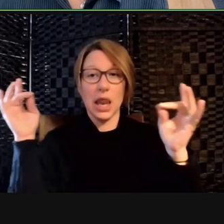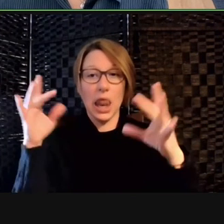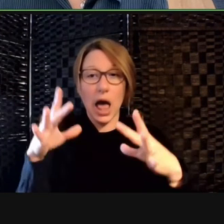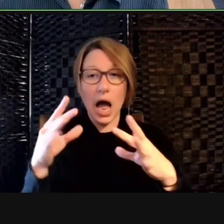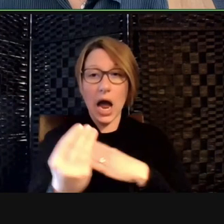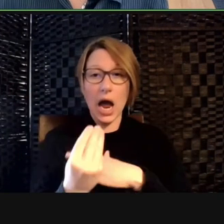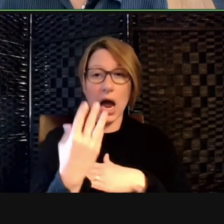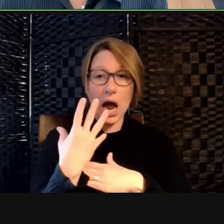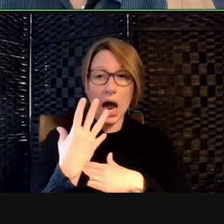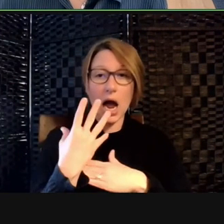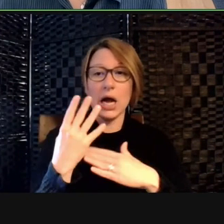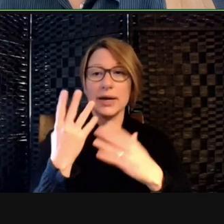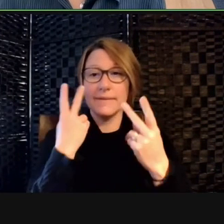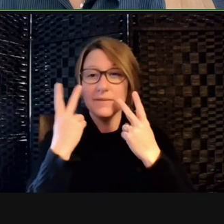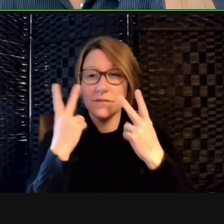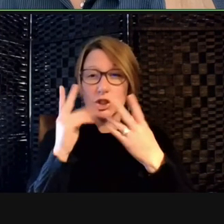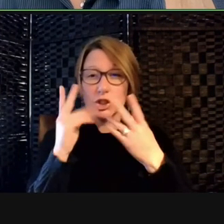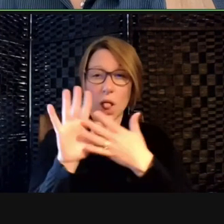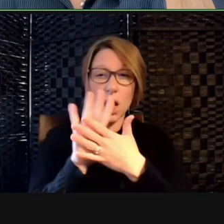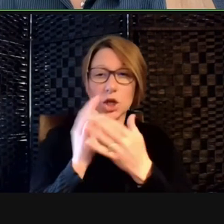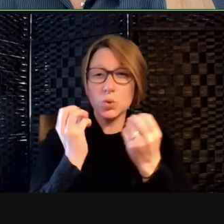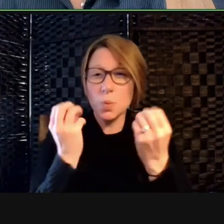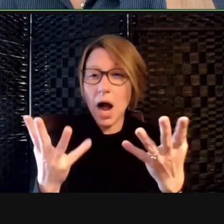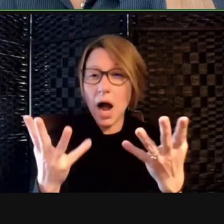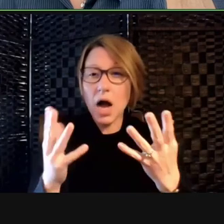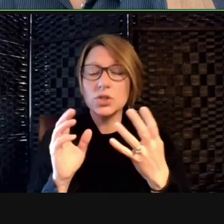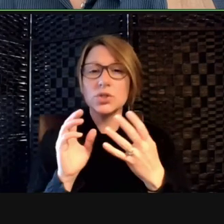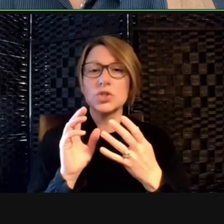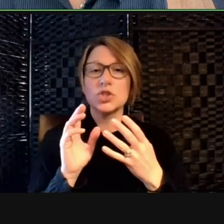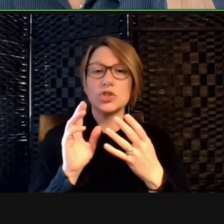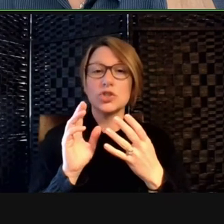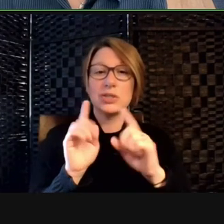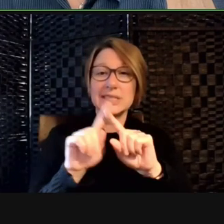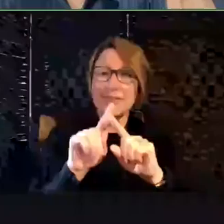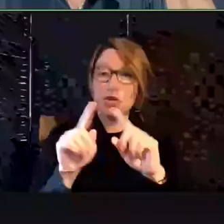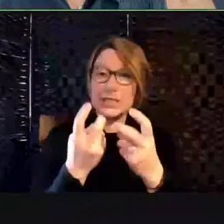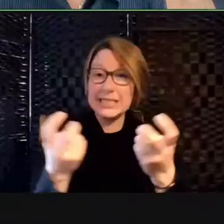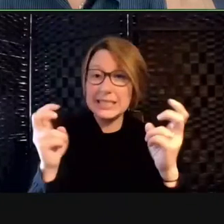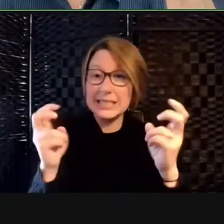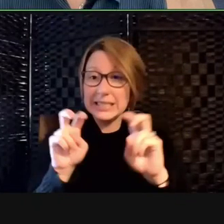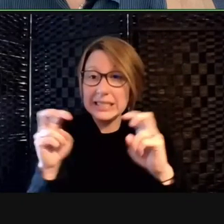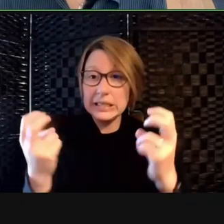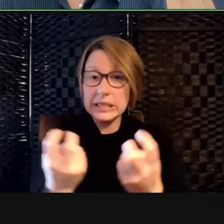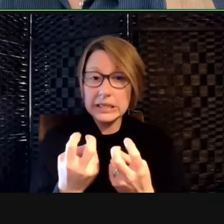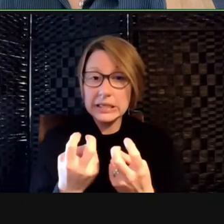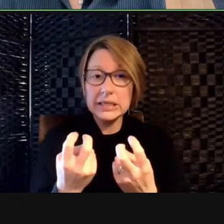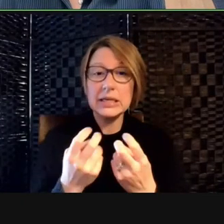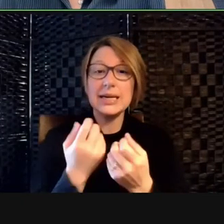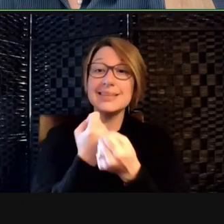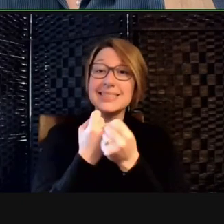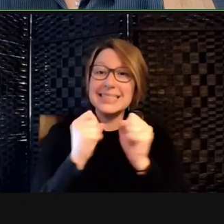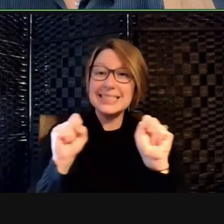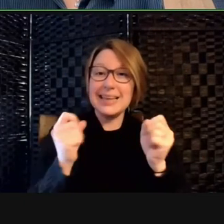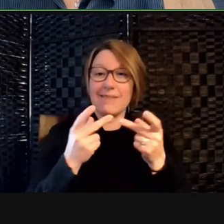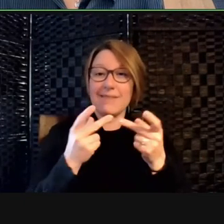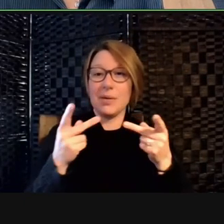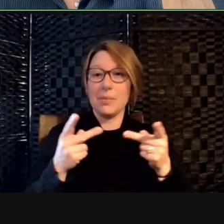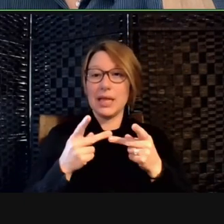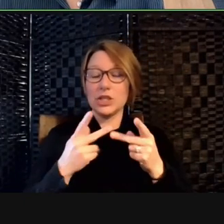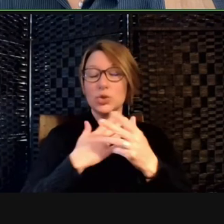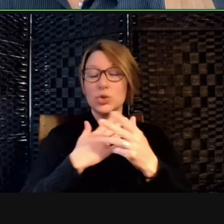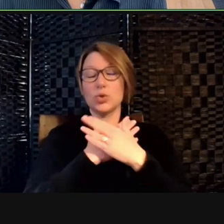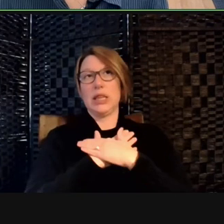different thoughts about, variety of seating, and then a safe space for the child to relax and